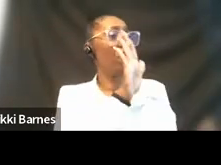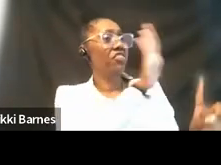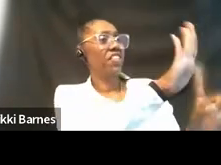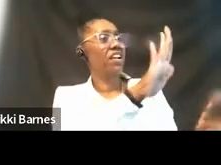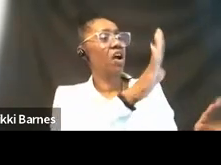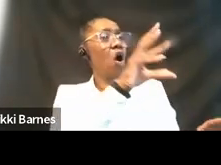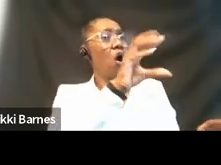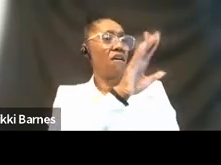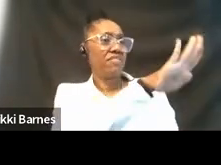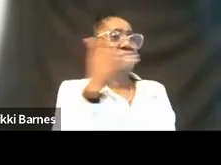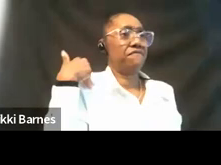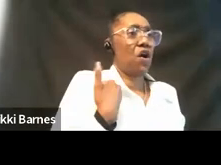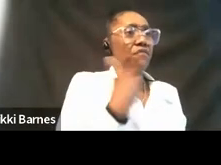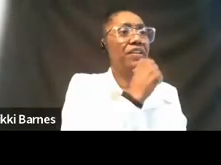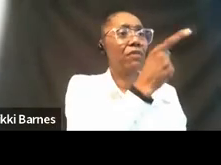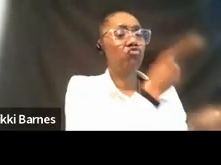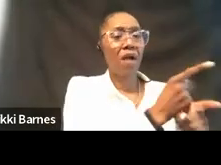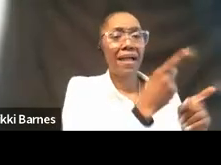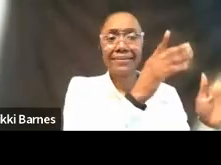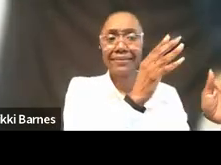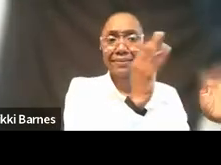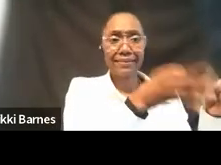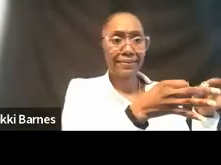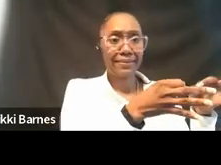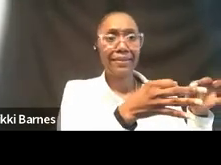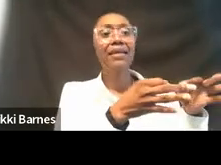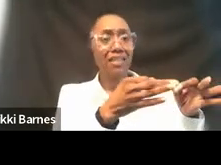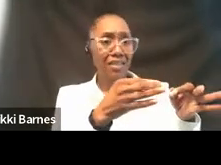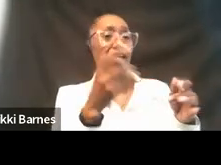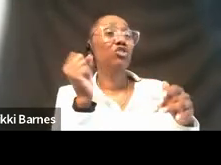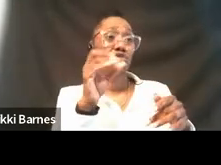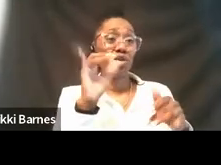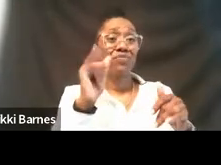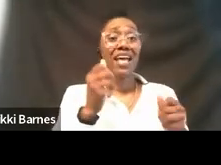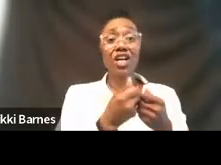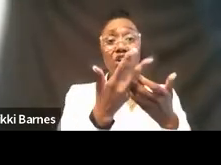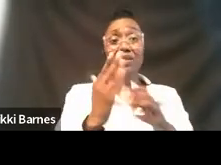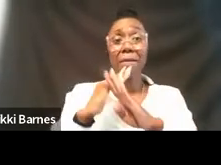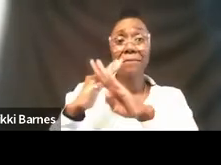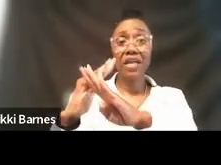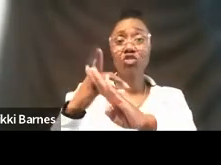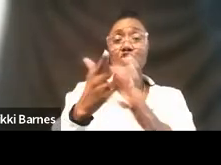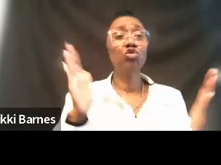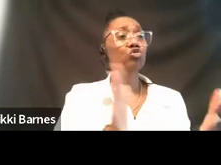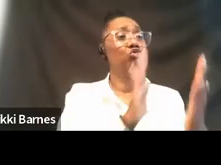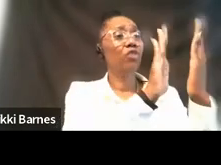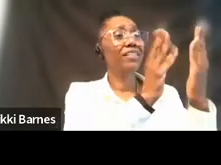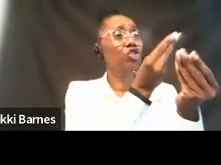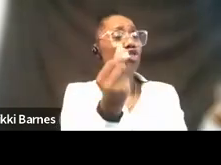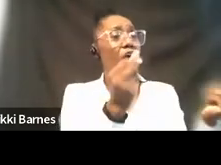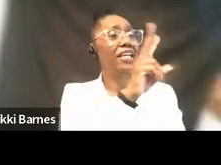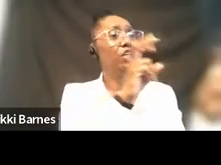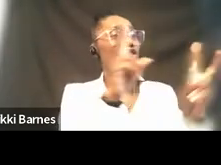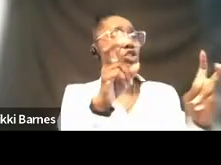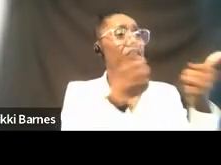decisions. Unfortunately, that does create a barrier for schools and education systems to address the challenges in development and implementation of